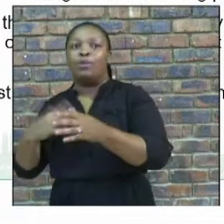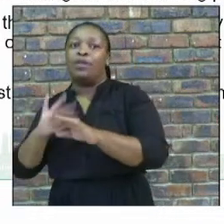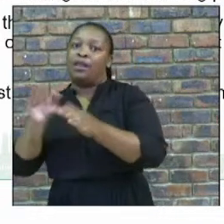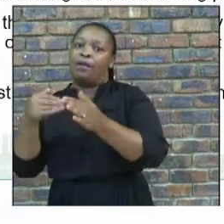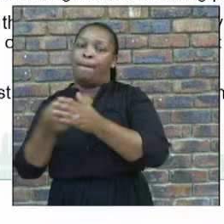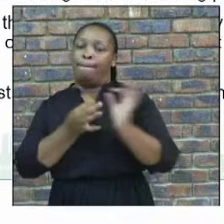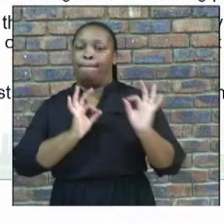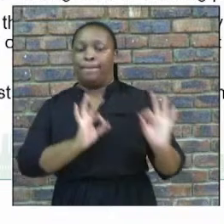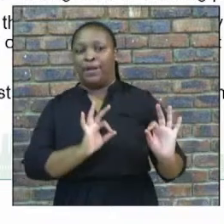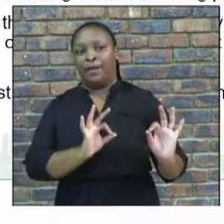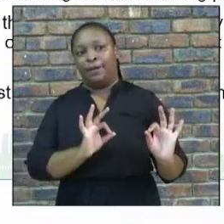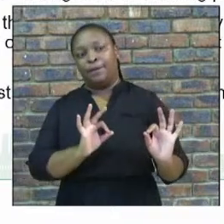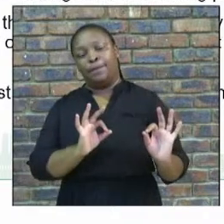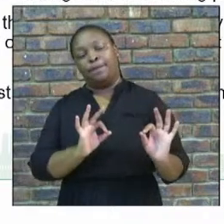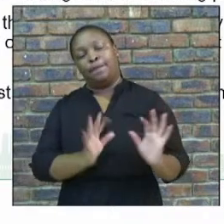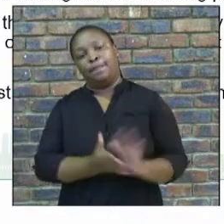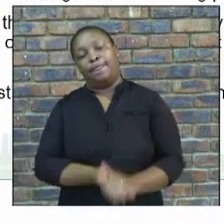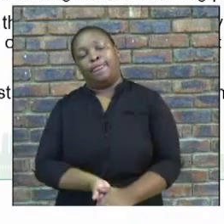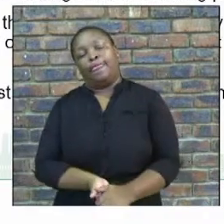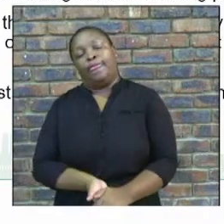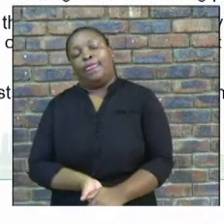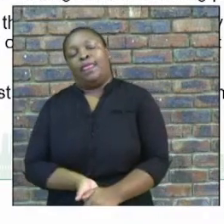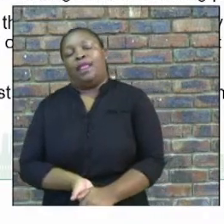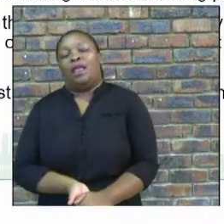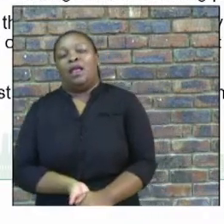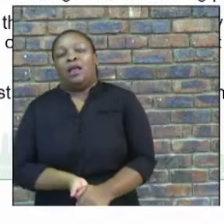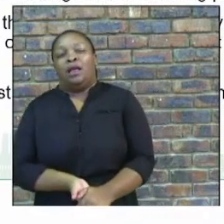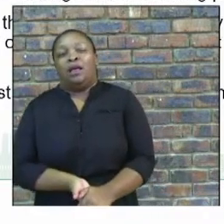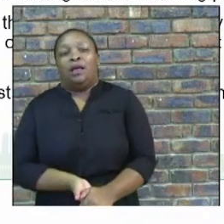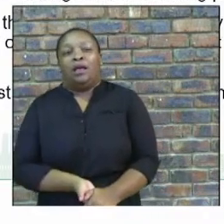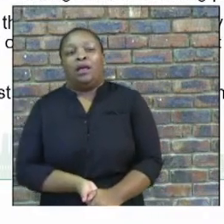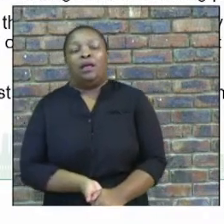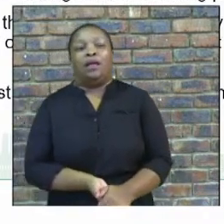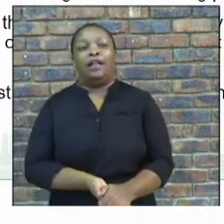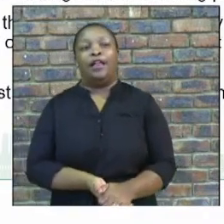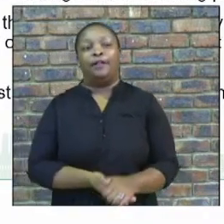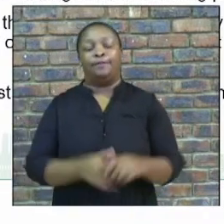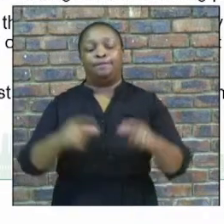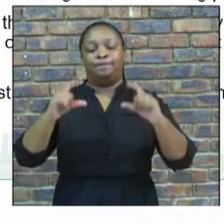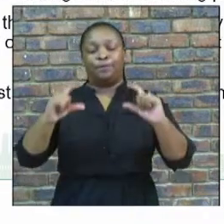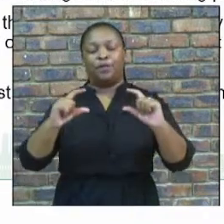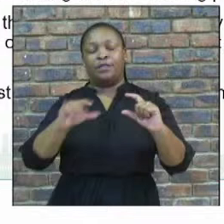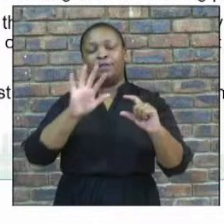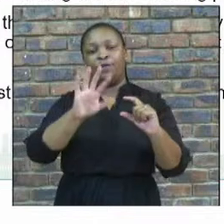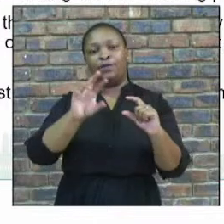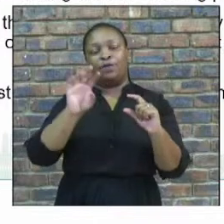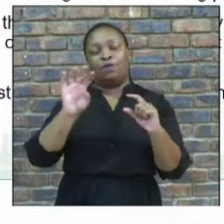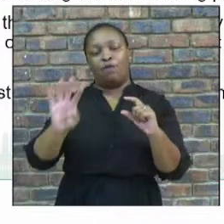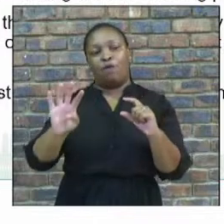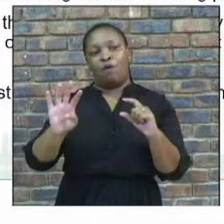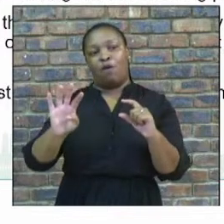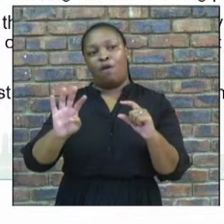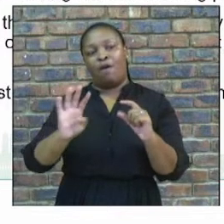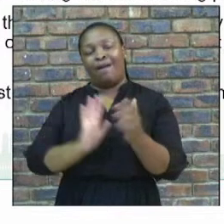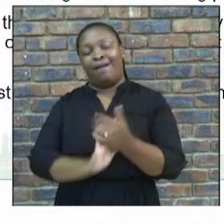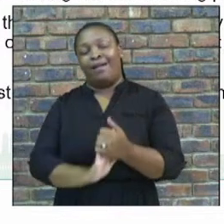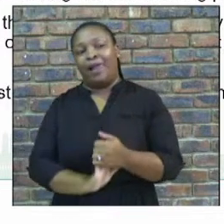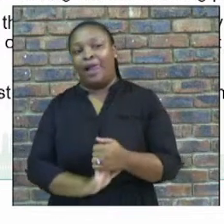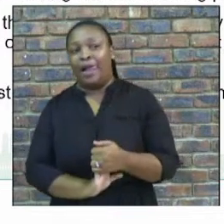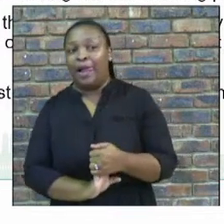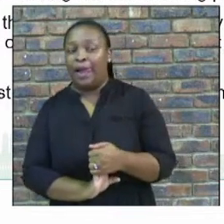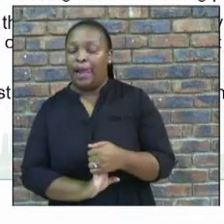the South Africans. So clause 54, it also provides that when a discovery is